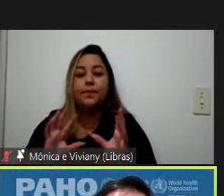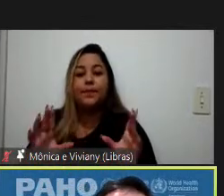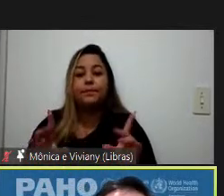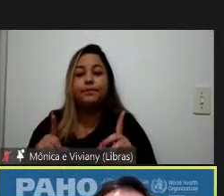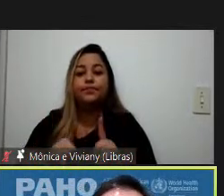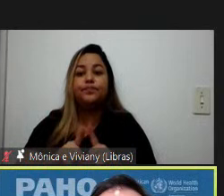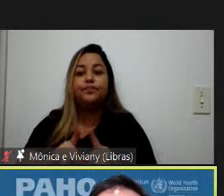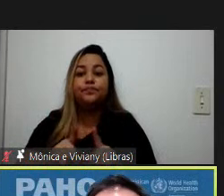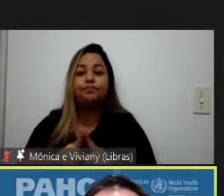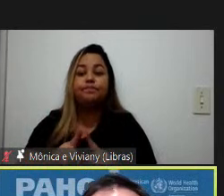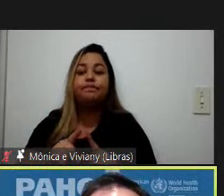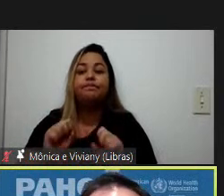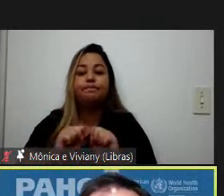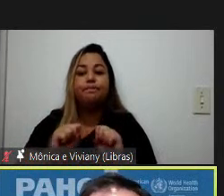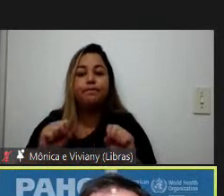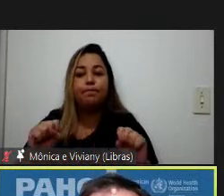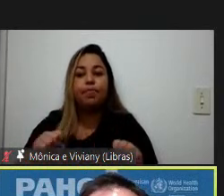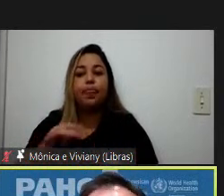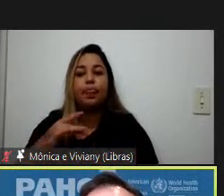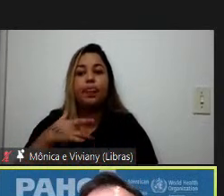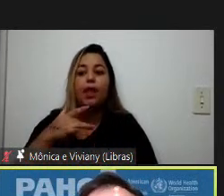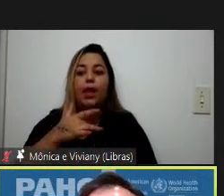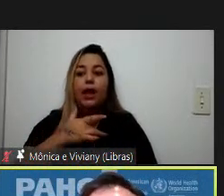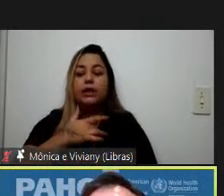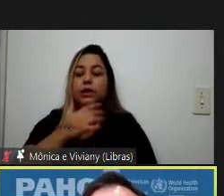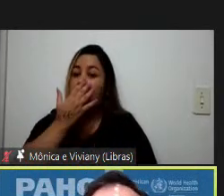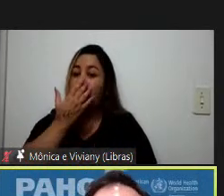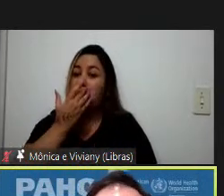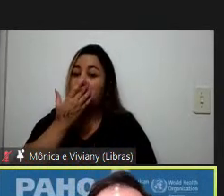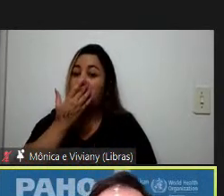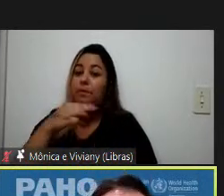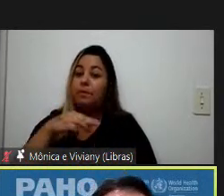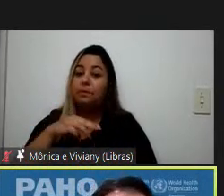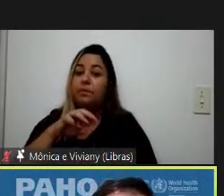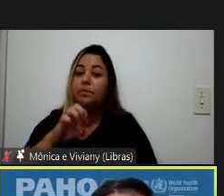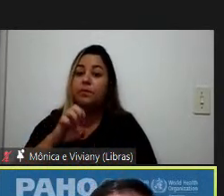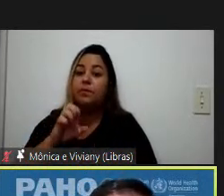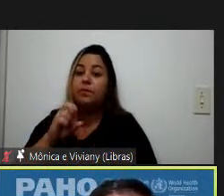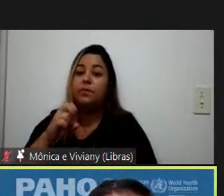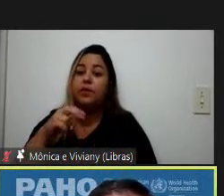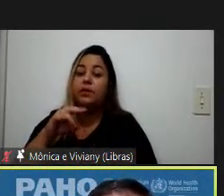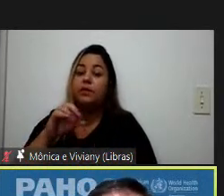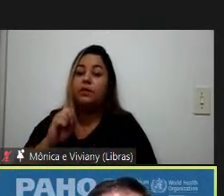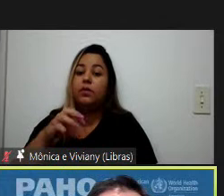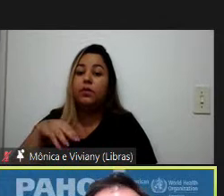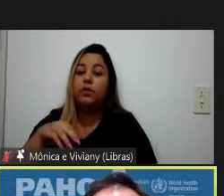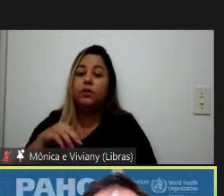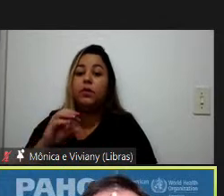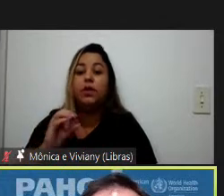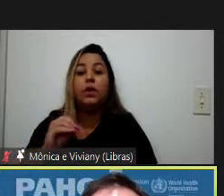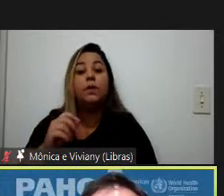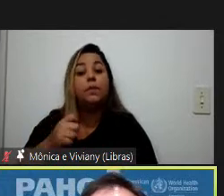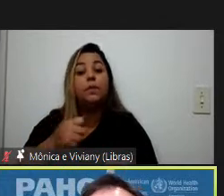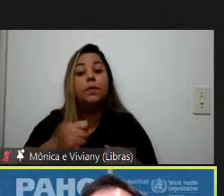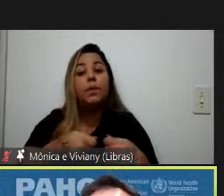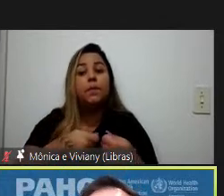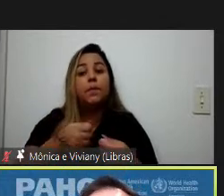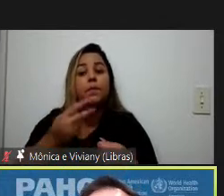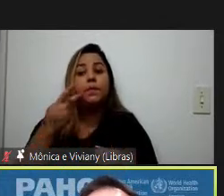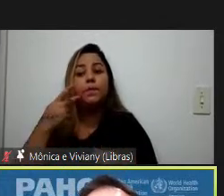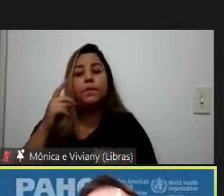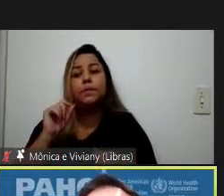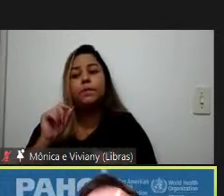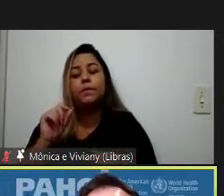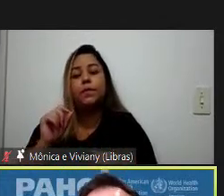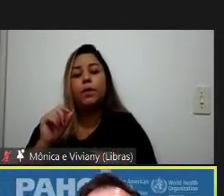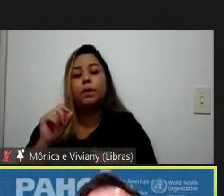an availability from these systems and health services of those mechanisms of organization and financing that are